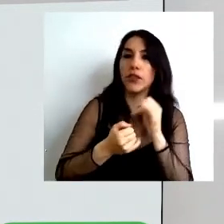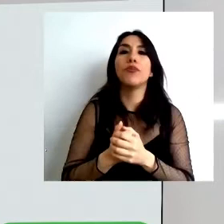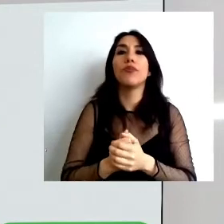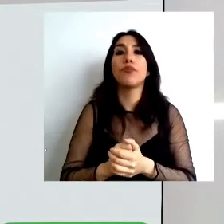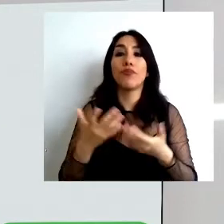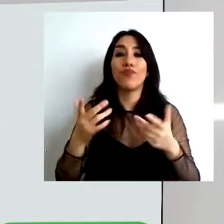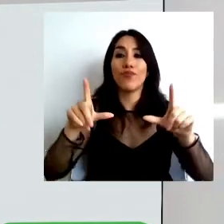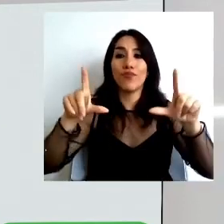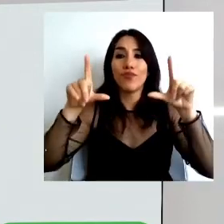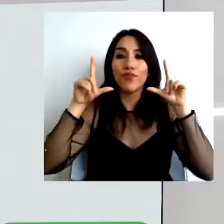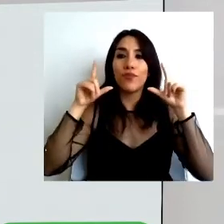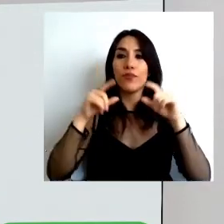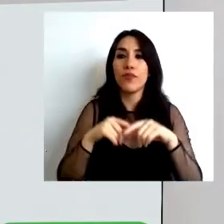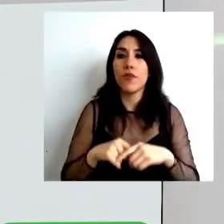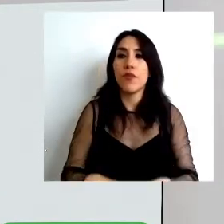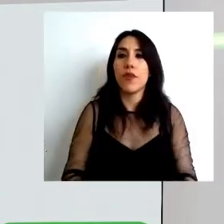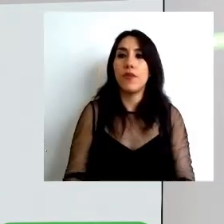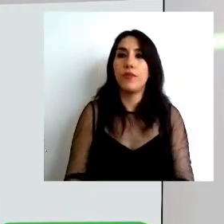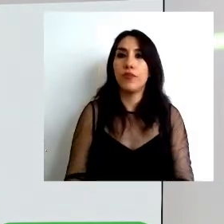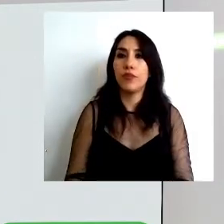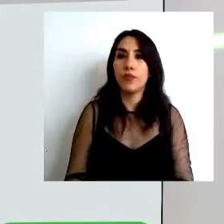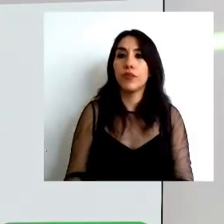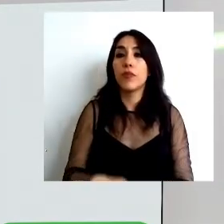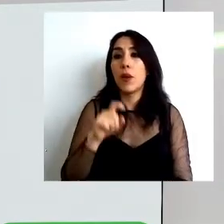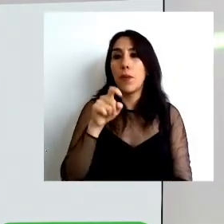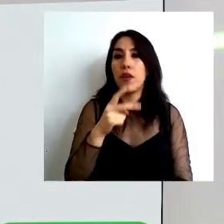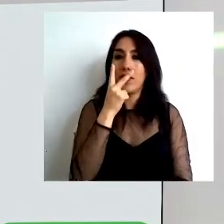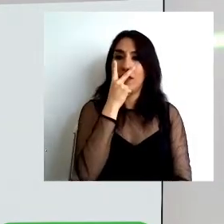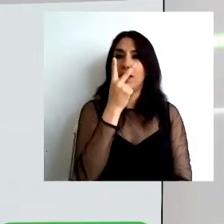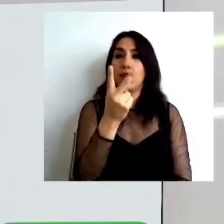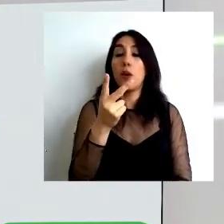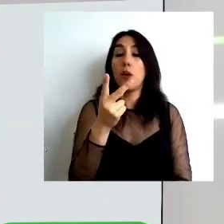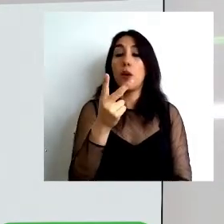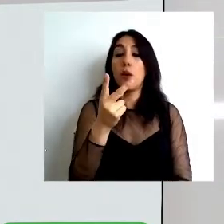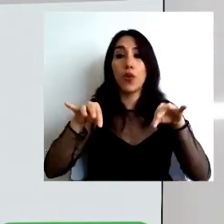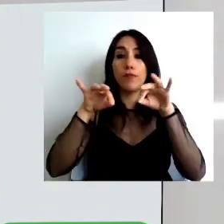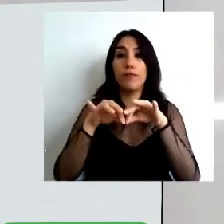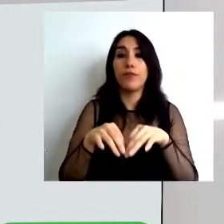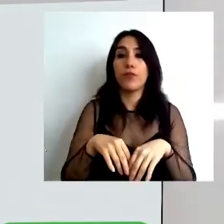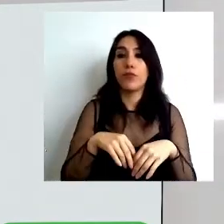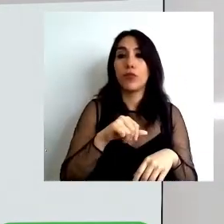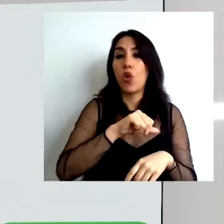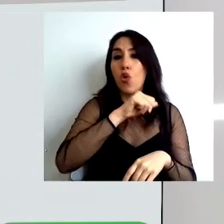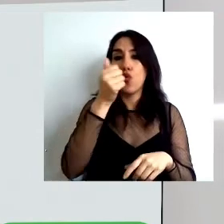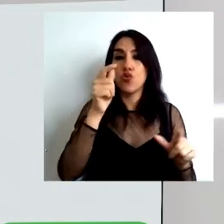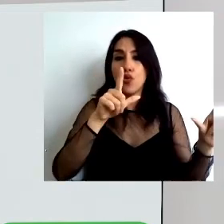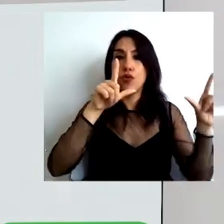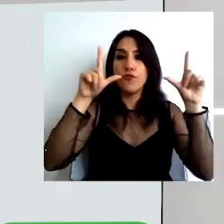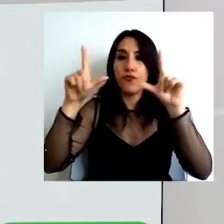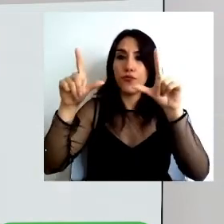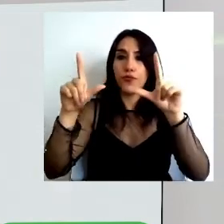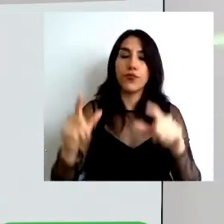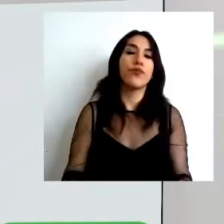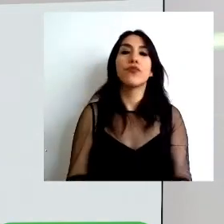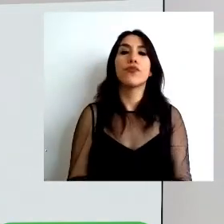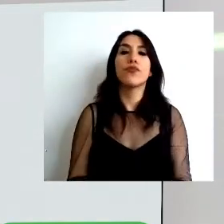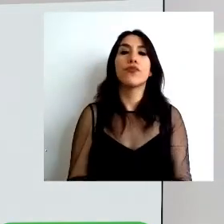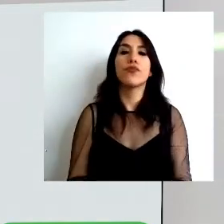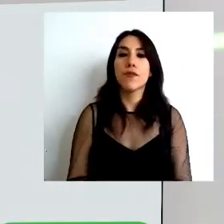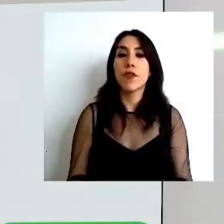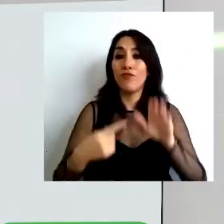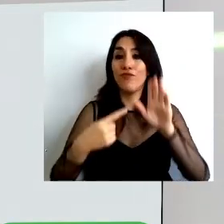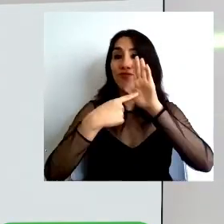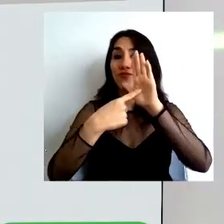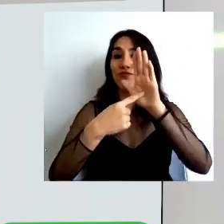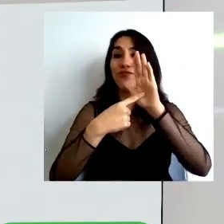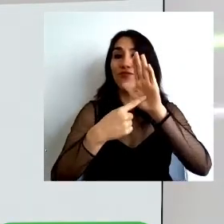Moving on to my next slide. The presentation today will be focusing mainly on what we call